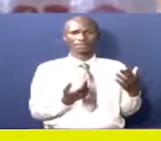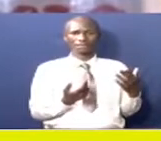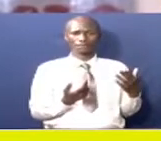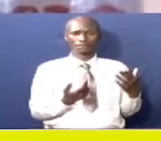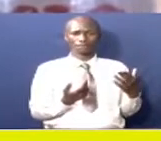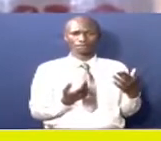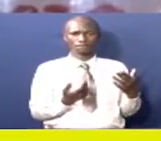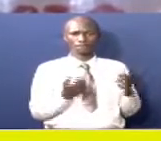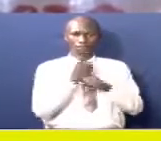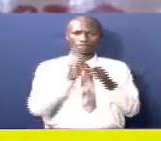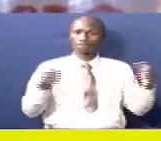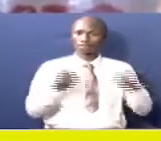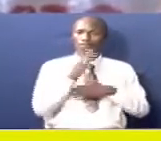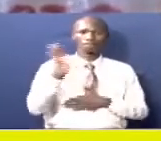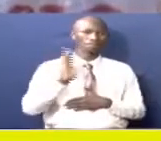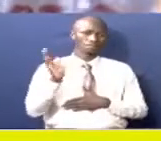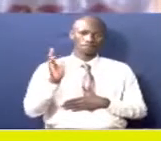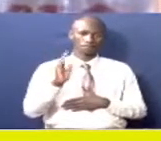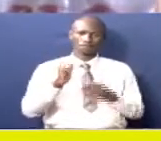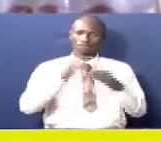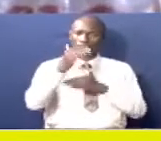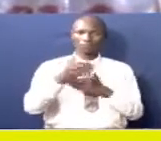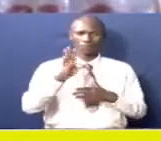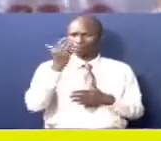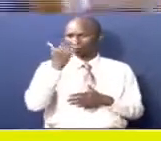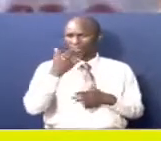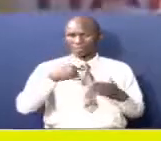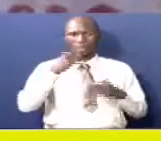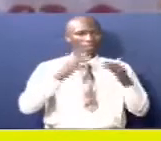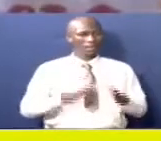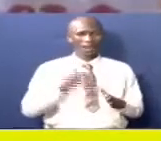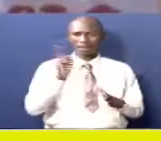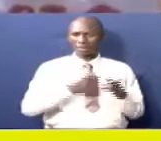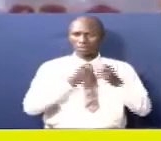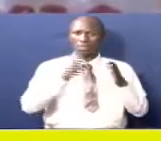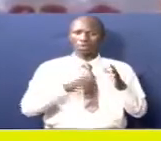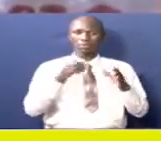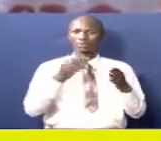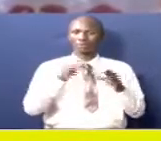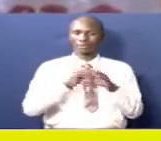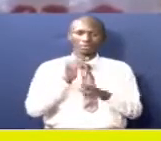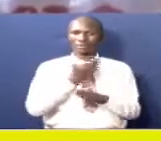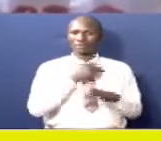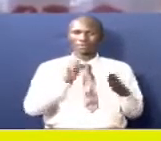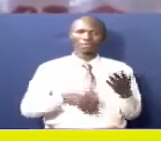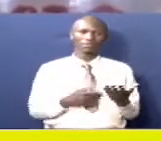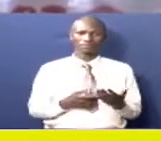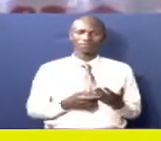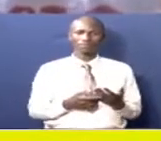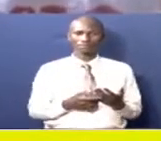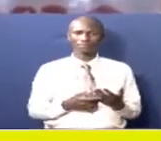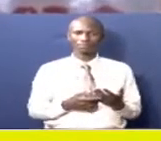let what is happening beyond the pitch, because as players, lazima tu control what is within our means, which